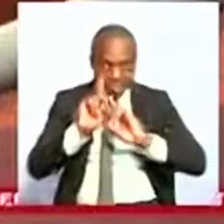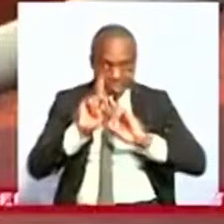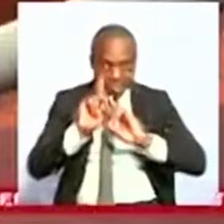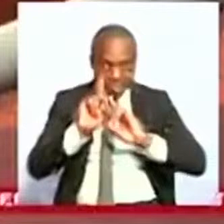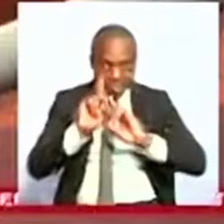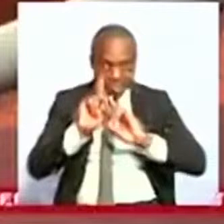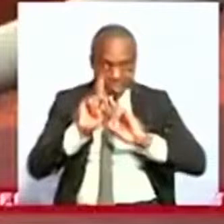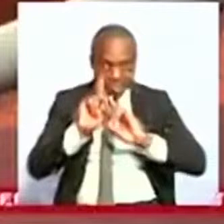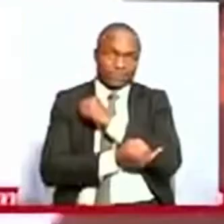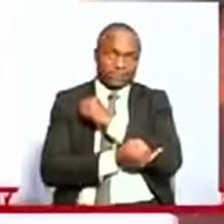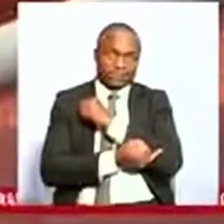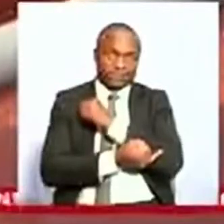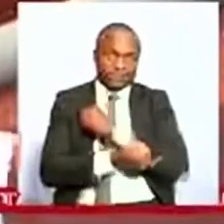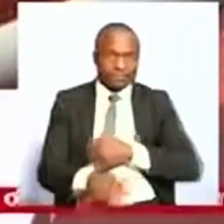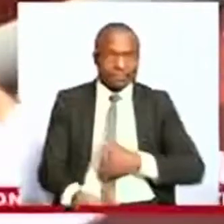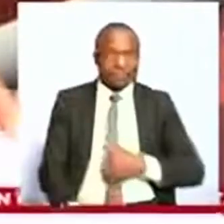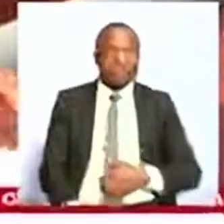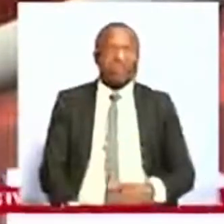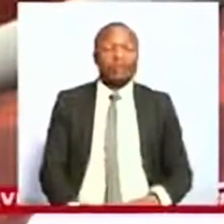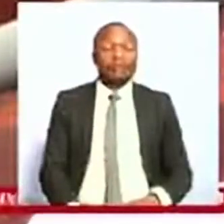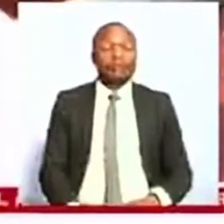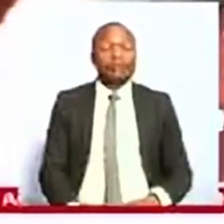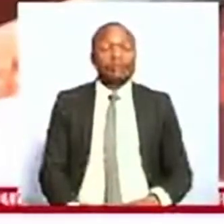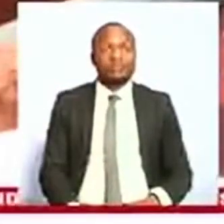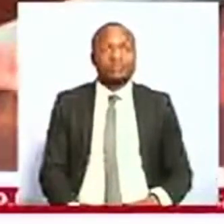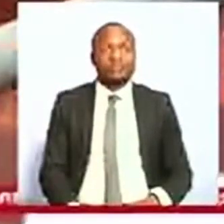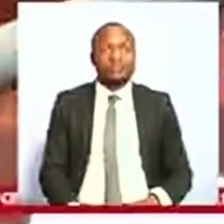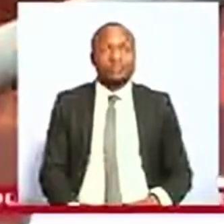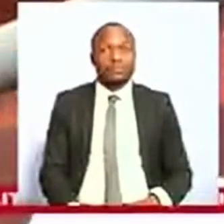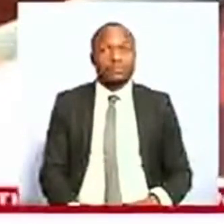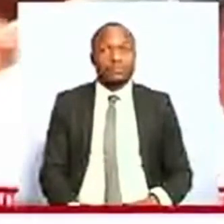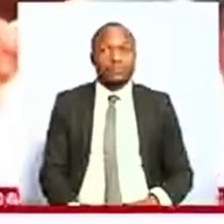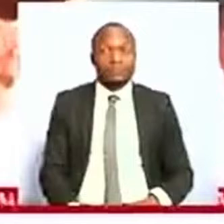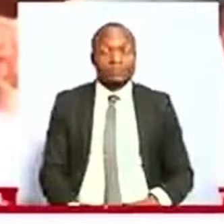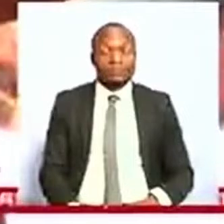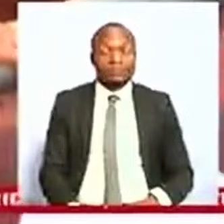and background. I'll move to page